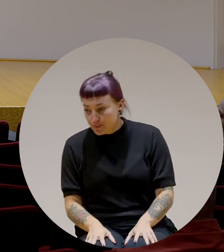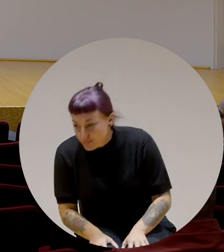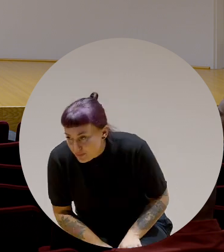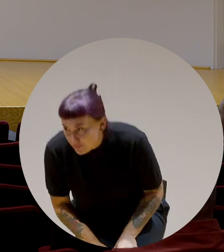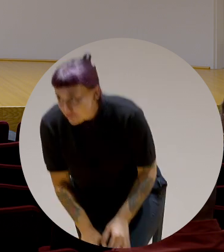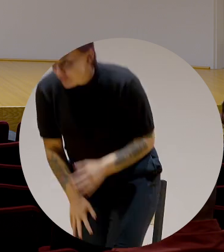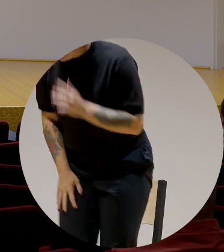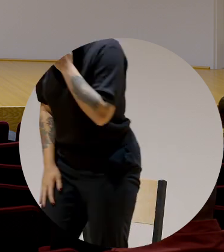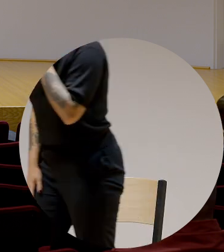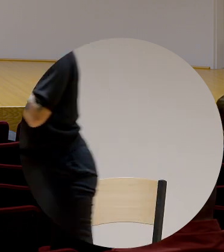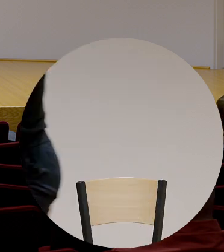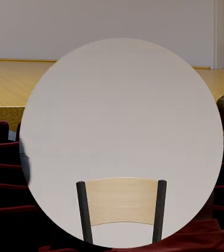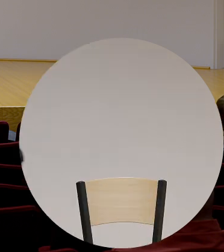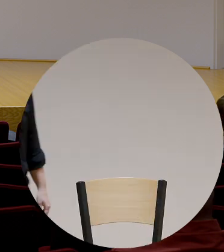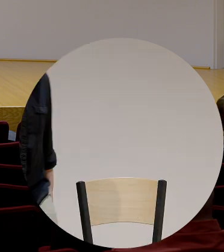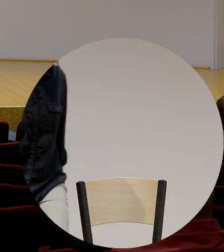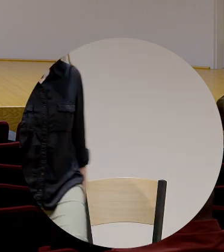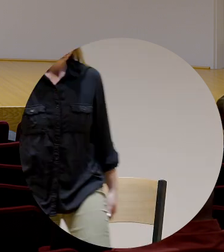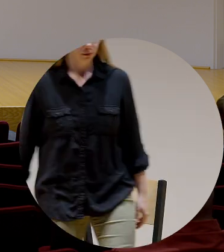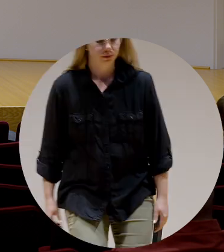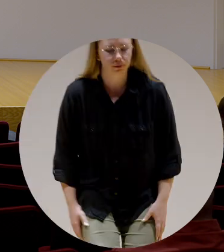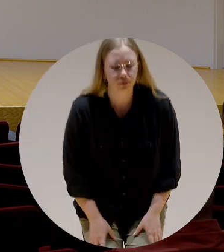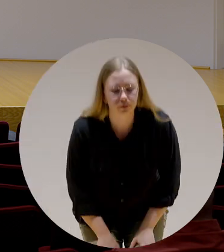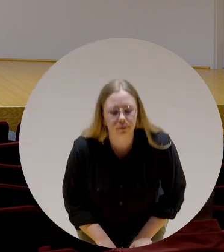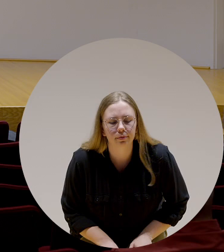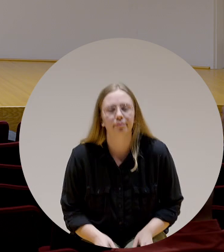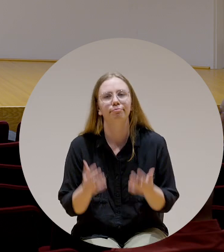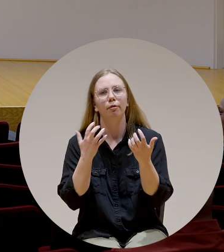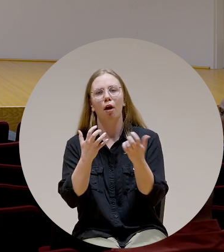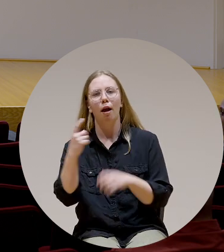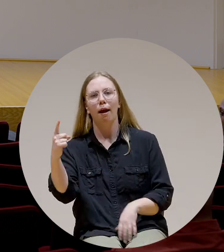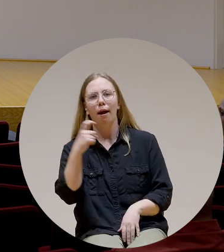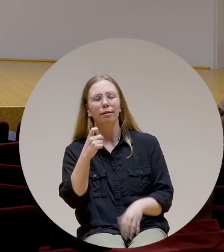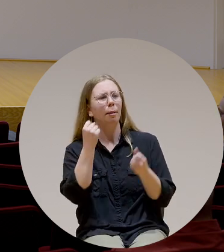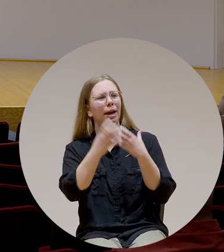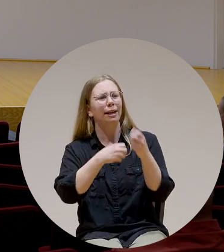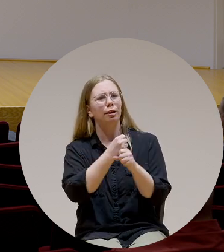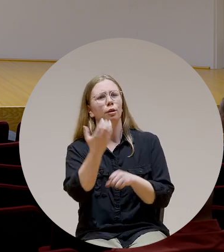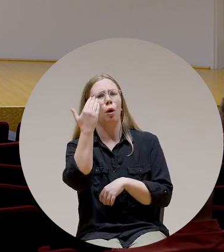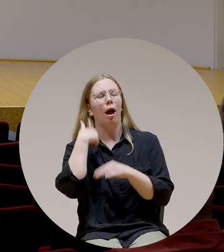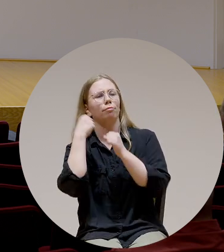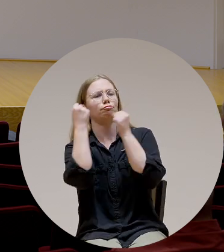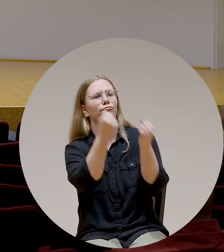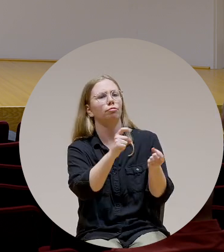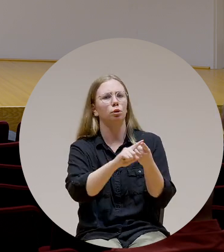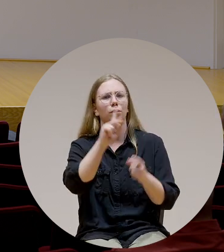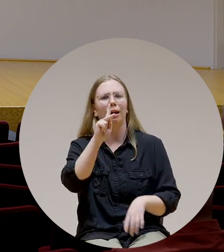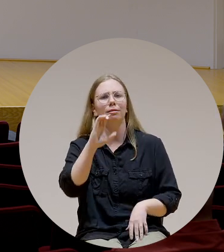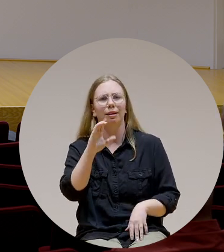Years ago in the 1970s, I drove to Kansas City to see a show that was brought from Europe, Sacred